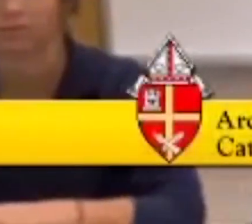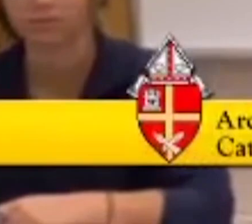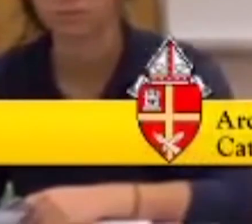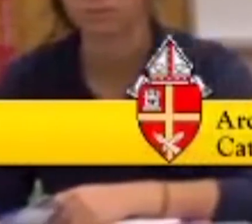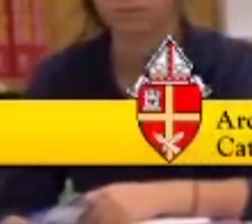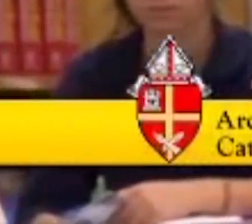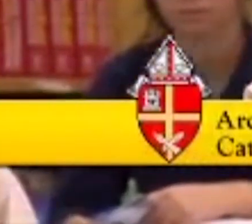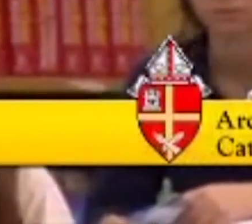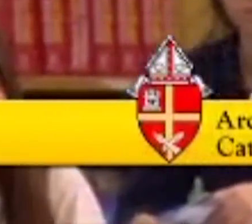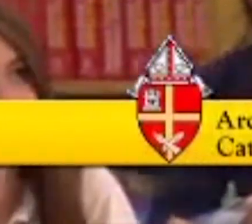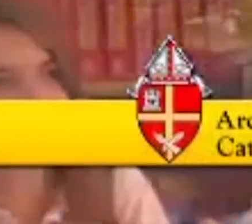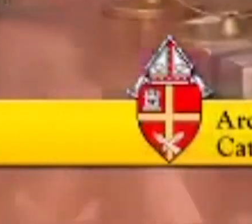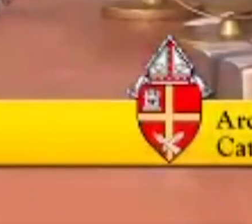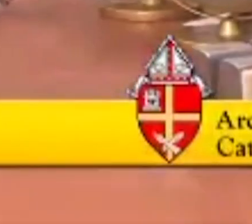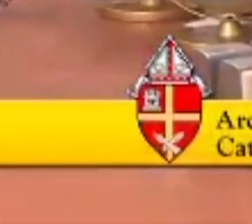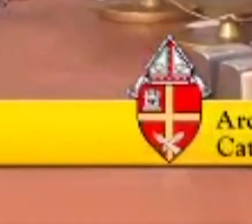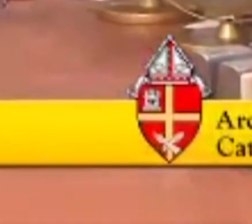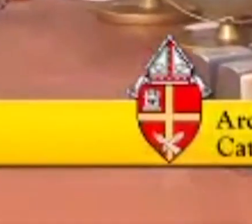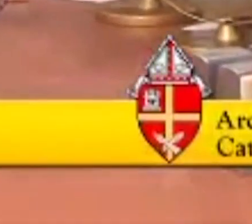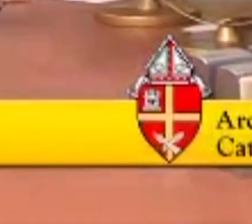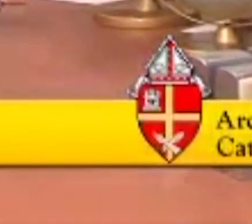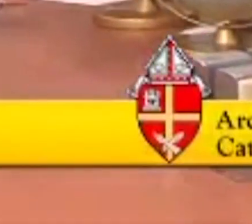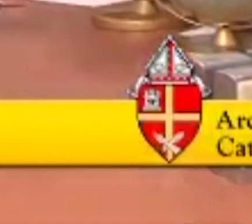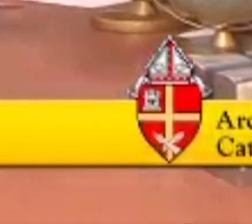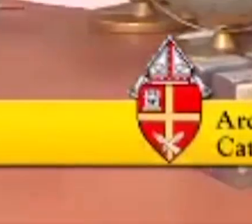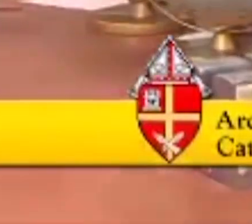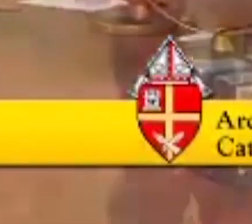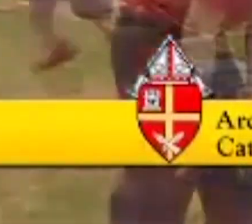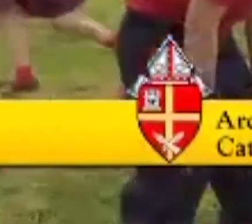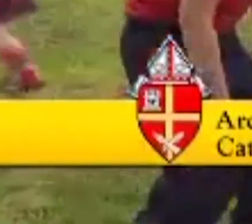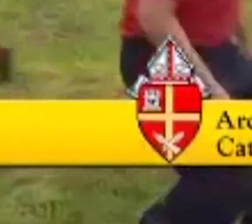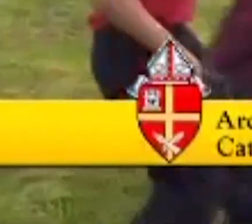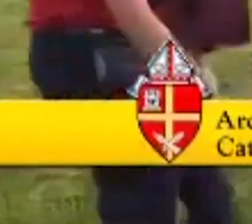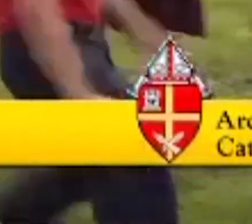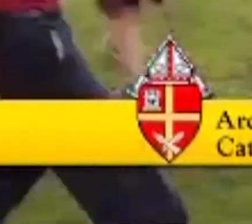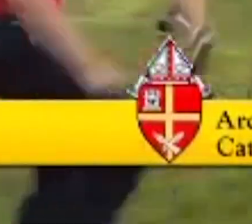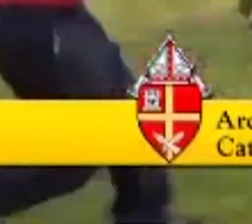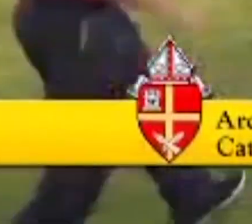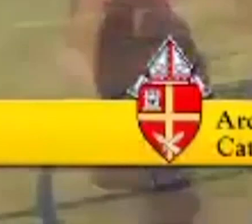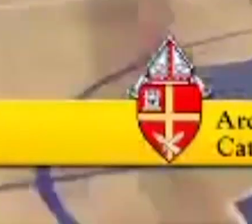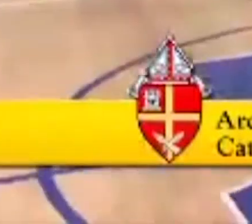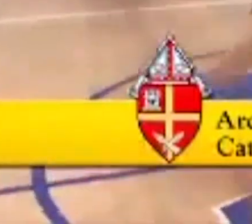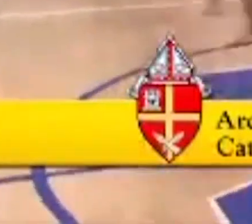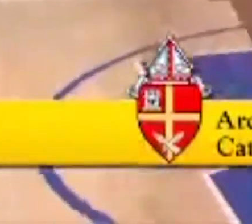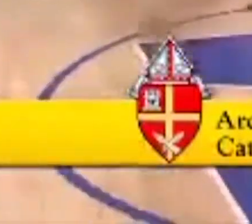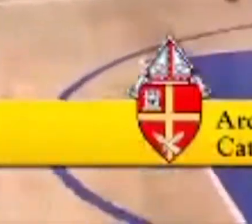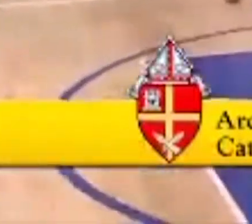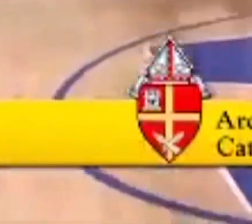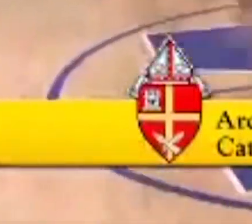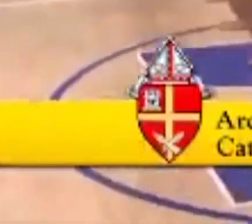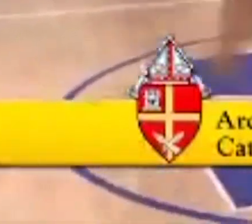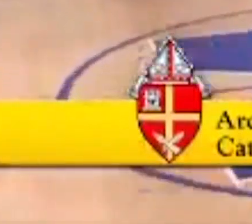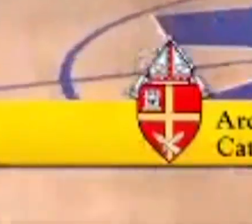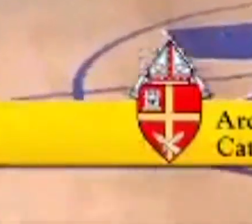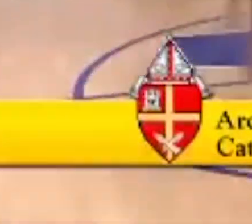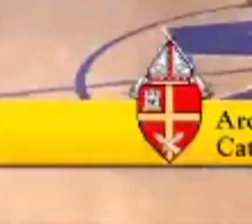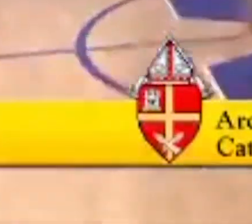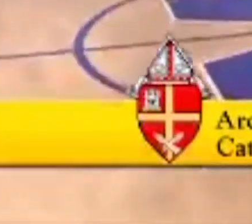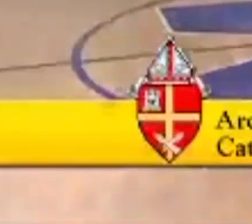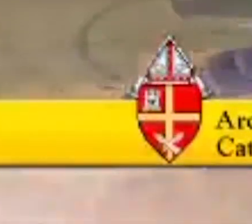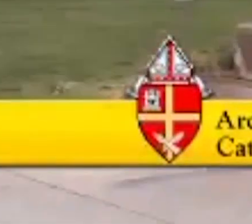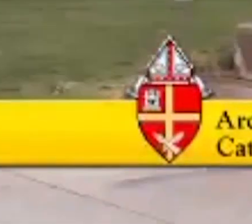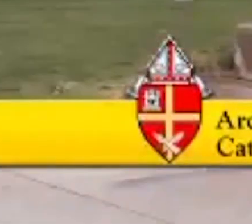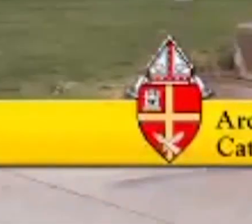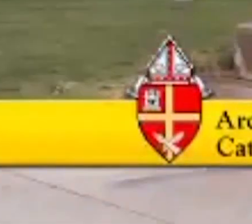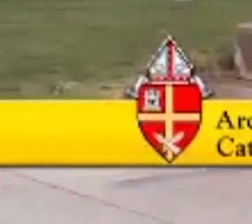Proven academics. 99% of our high school graduates attend college. Our schools are communities. Small class sizes and activities that bond